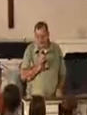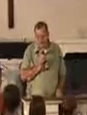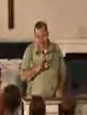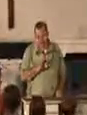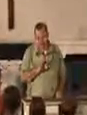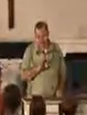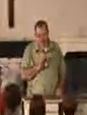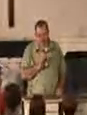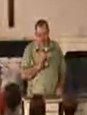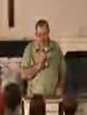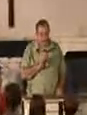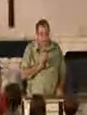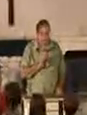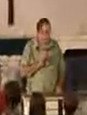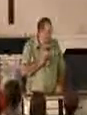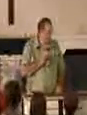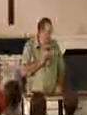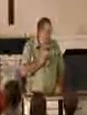now.